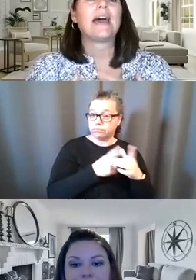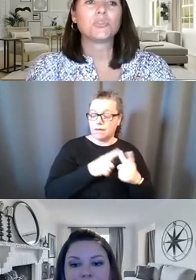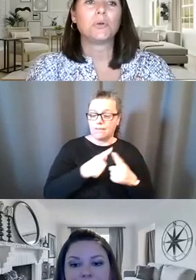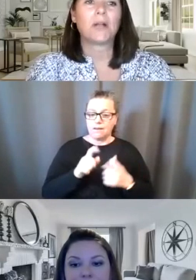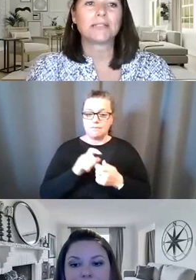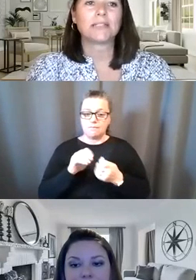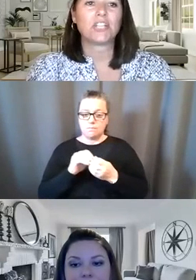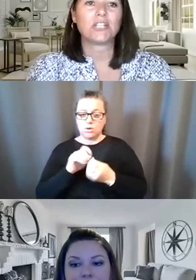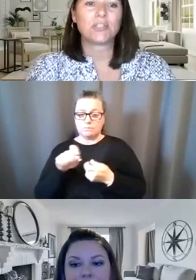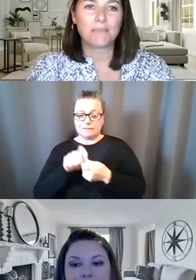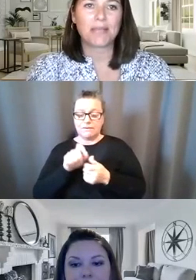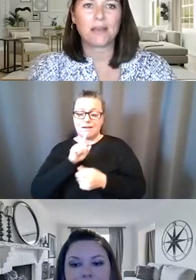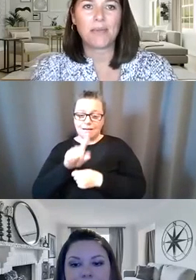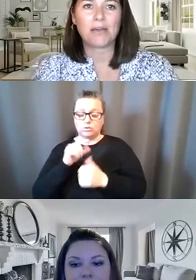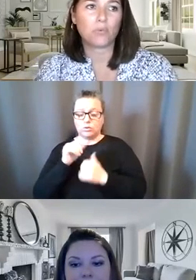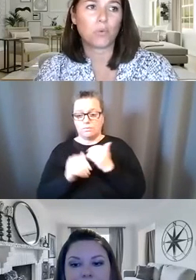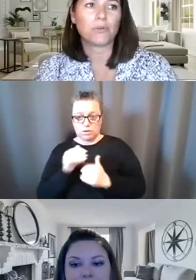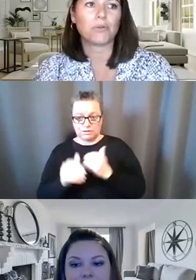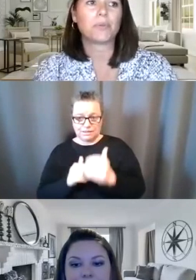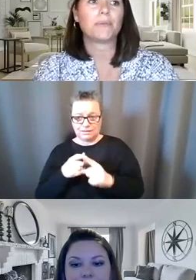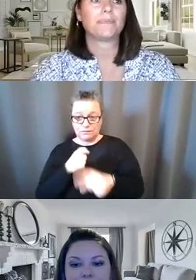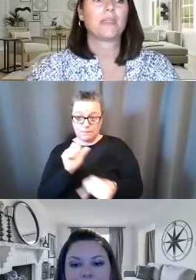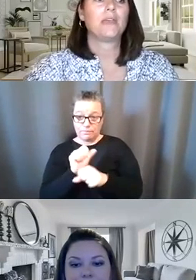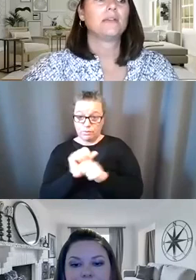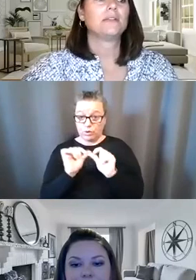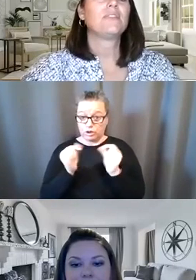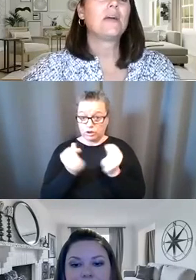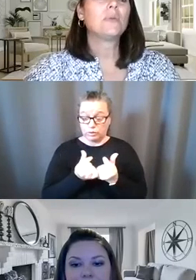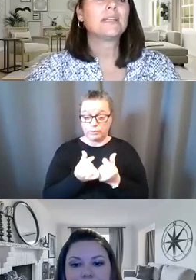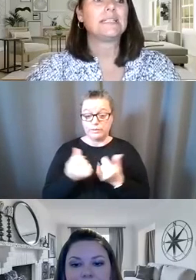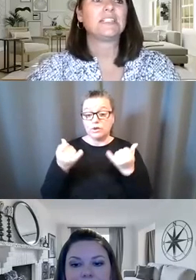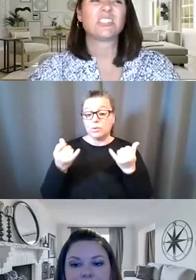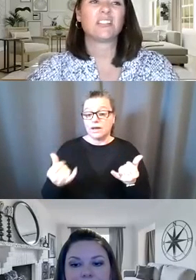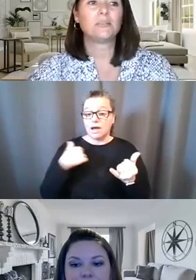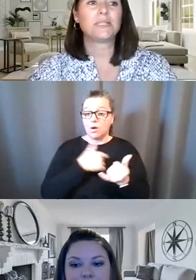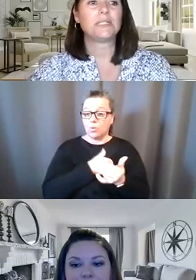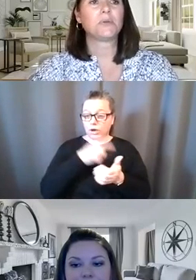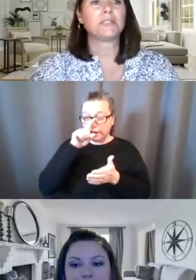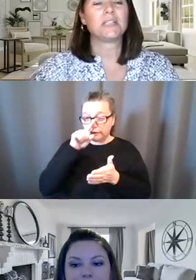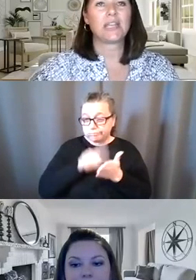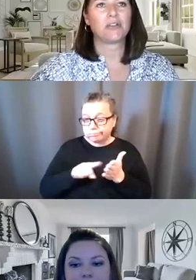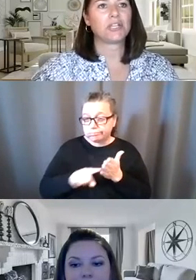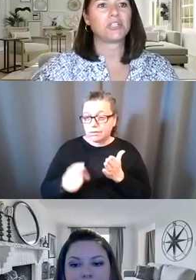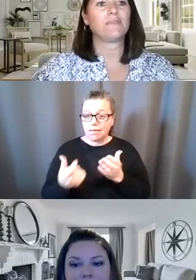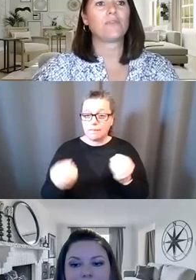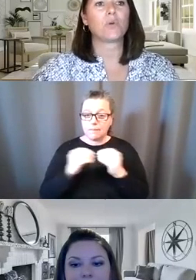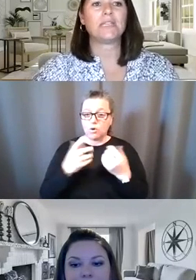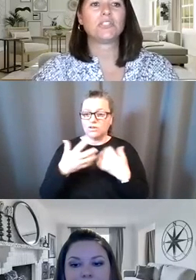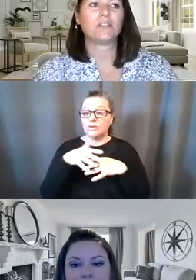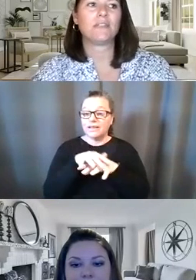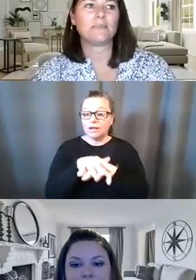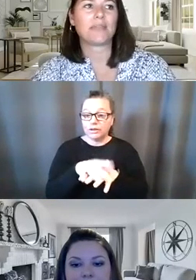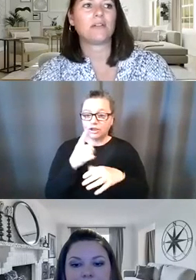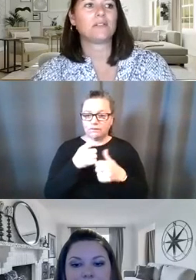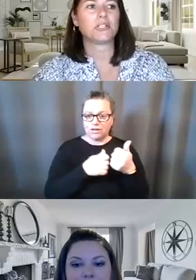the actual process change that might come out of the work group. So now we're going to dig just a little bit deeper into the integration for each